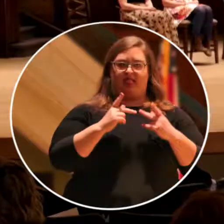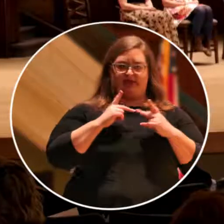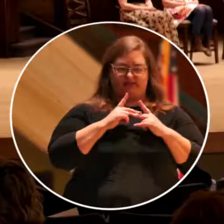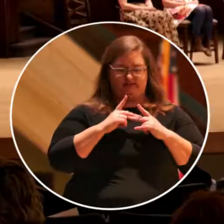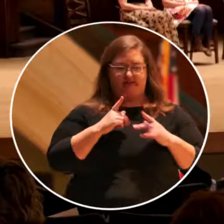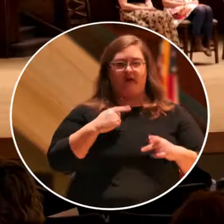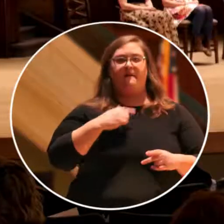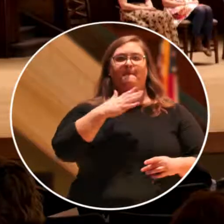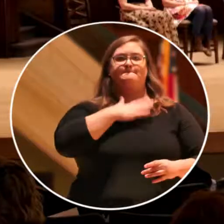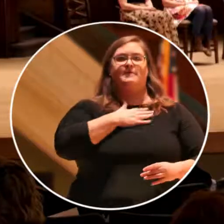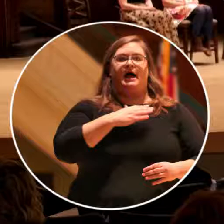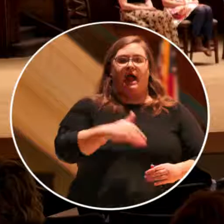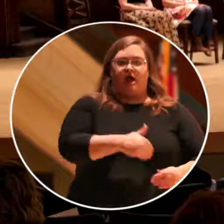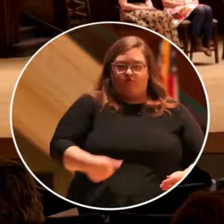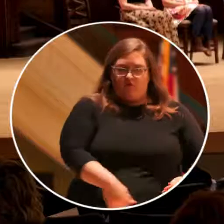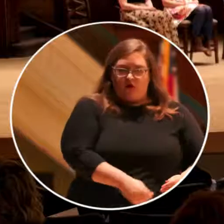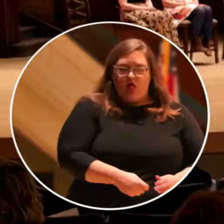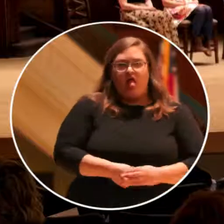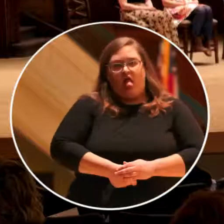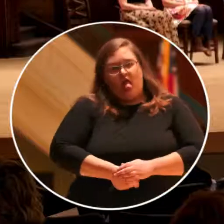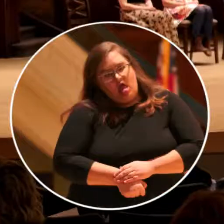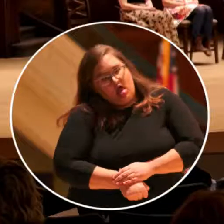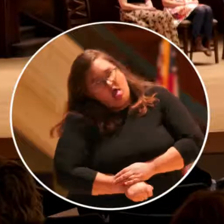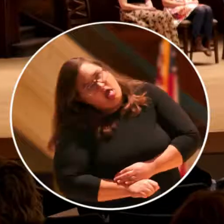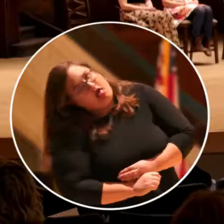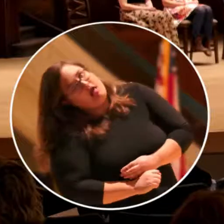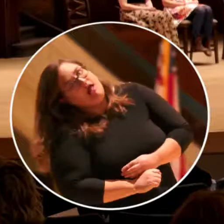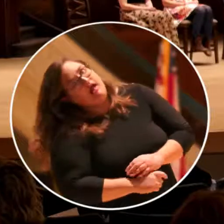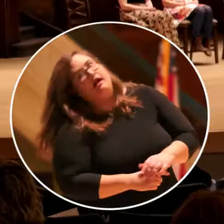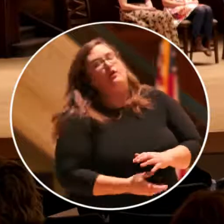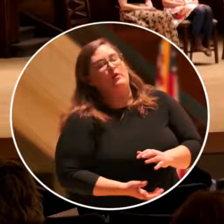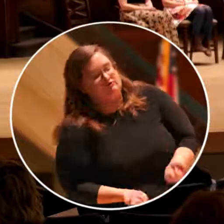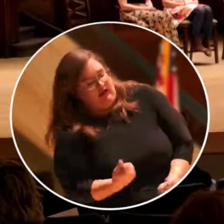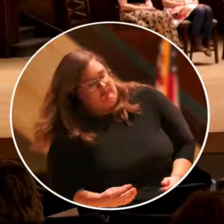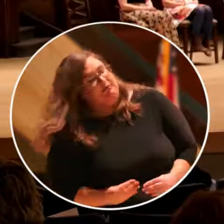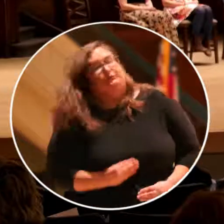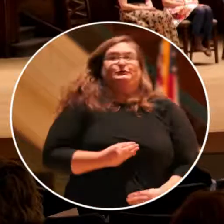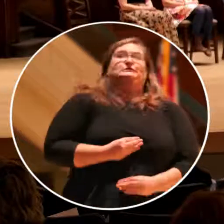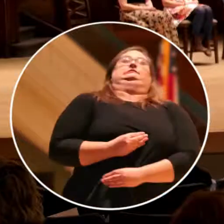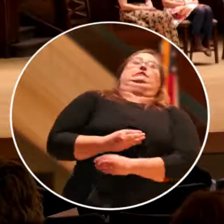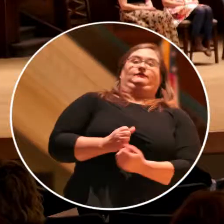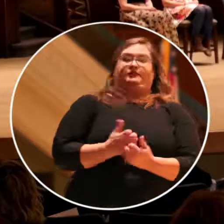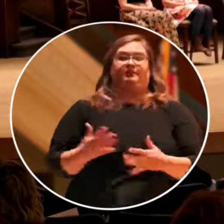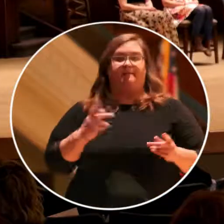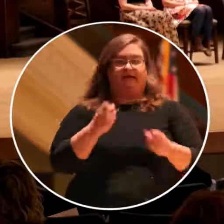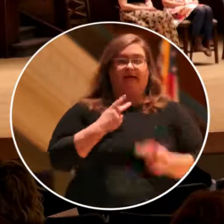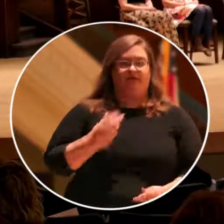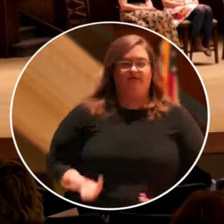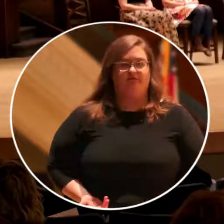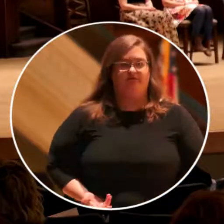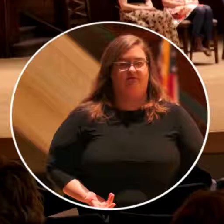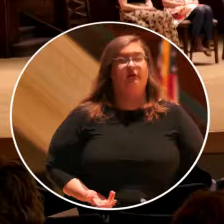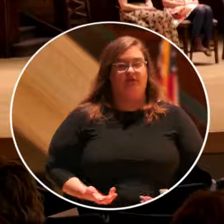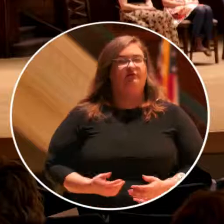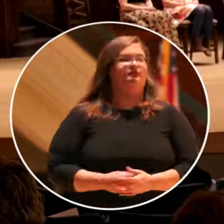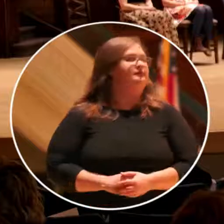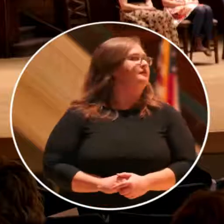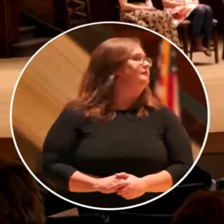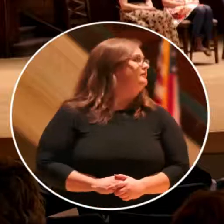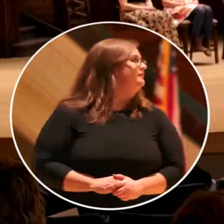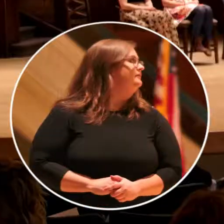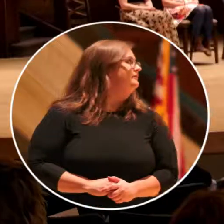my entire cervix along with it, and she was trying to shove everything back into place. Yeah.